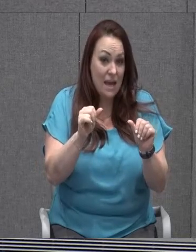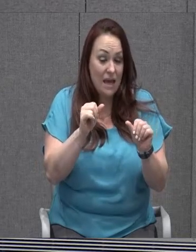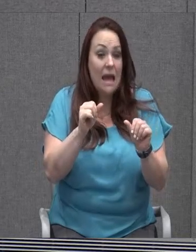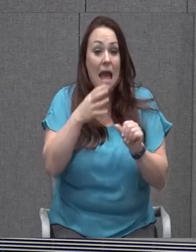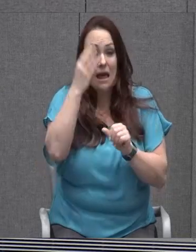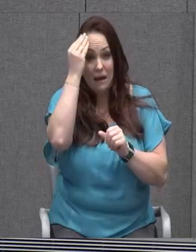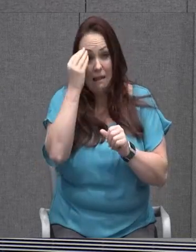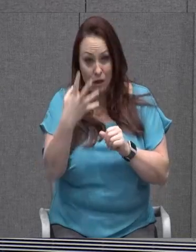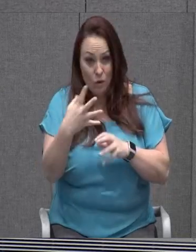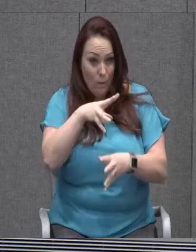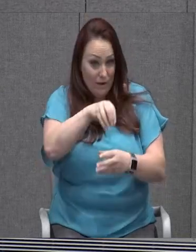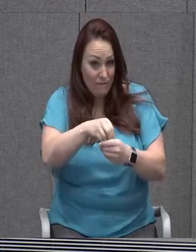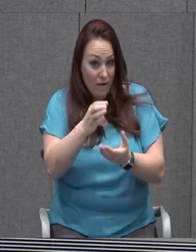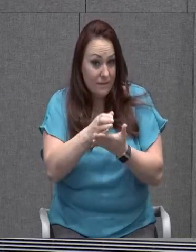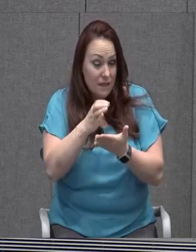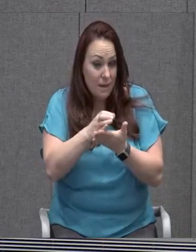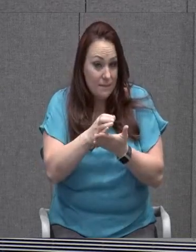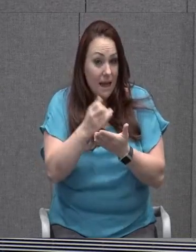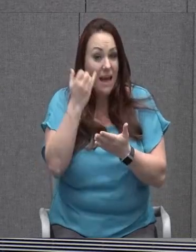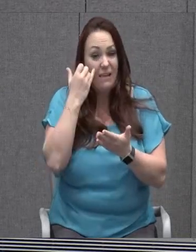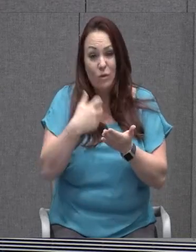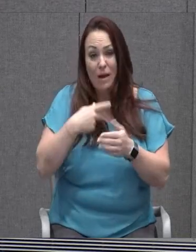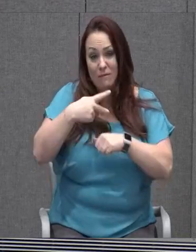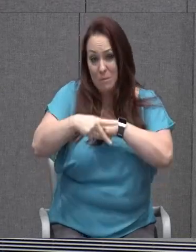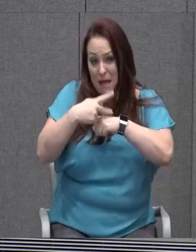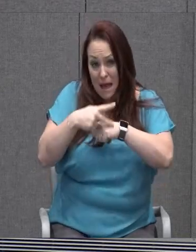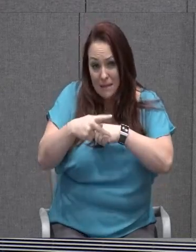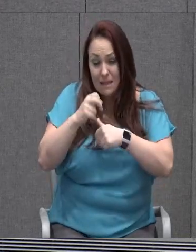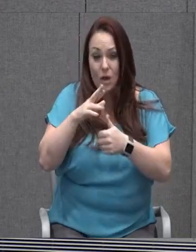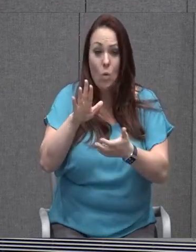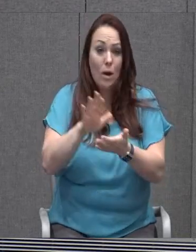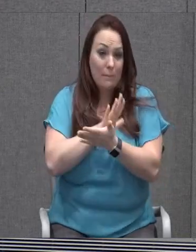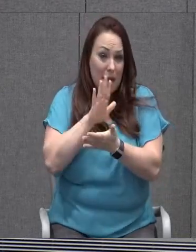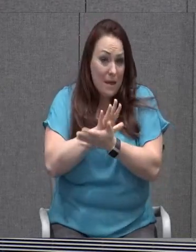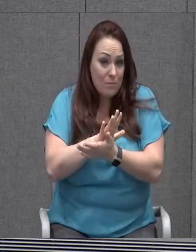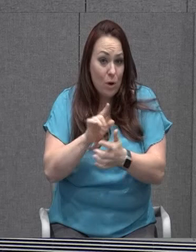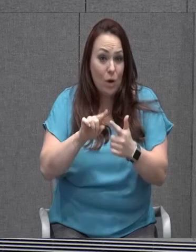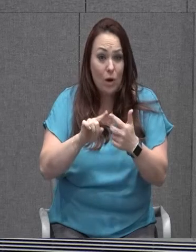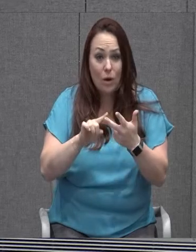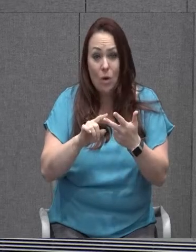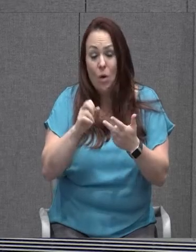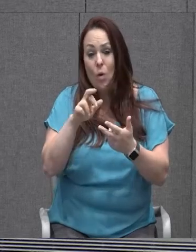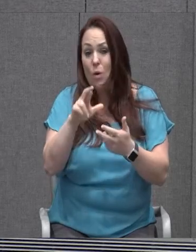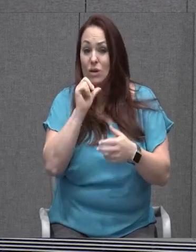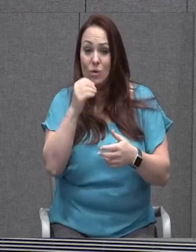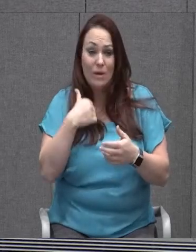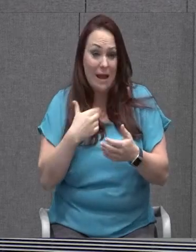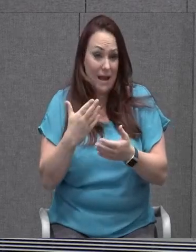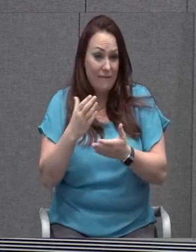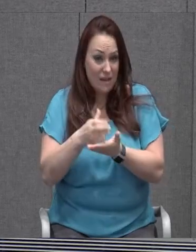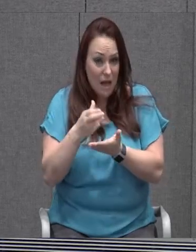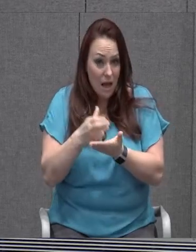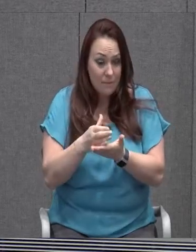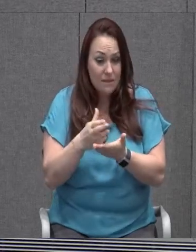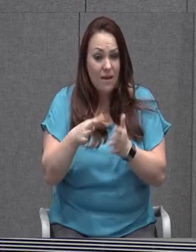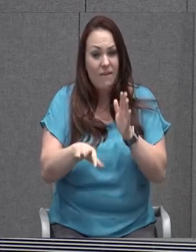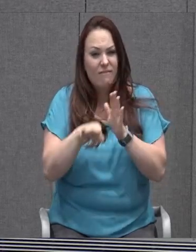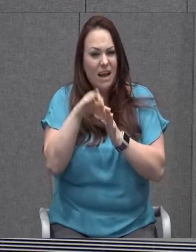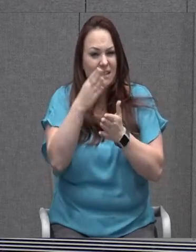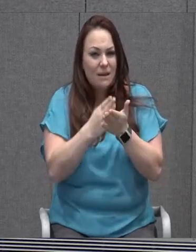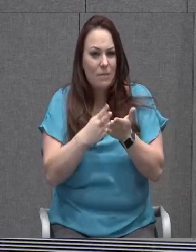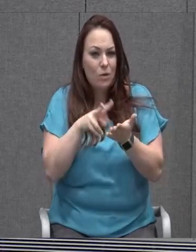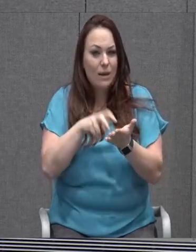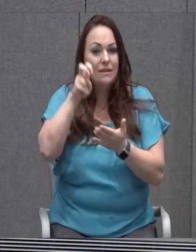have some plastic cups or some paper cups, they work perfectly. If you don't have any cups, just find something you can jump or hop or